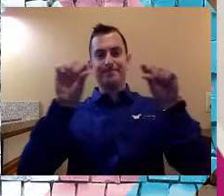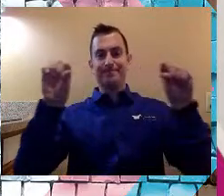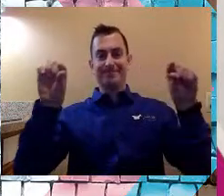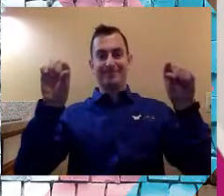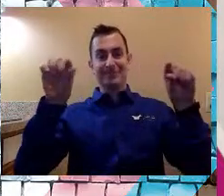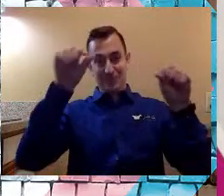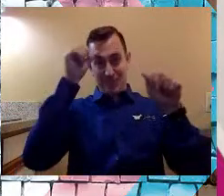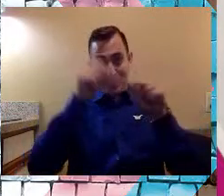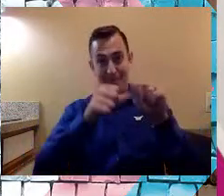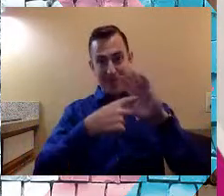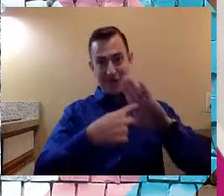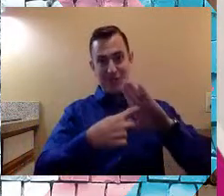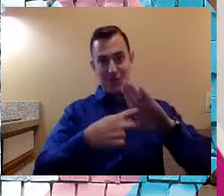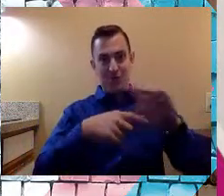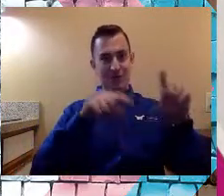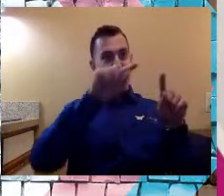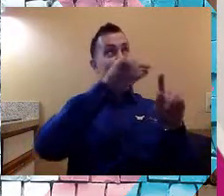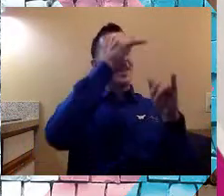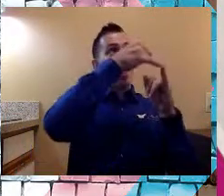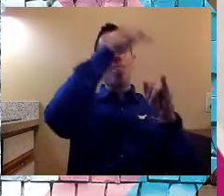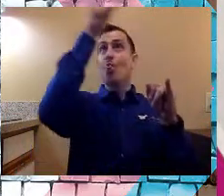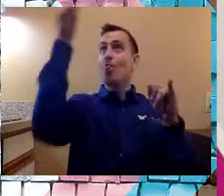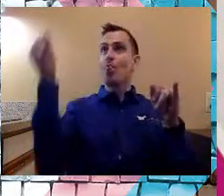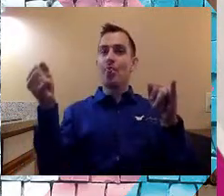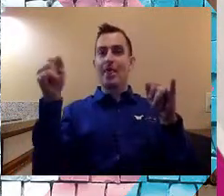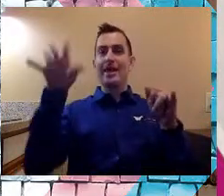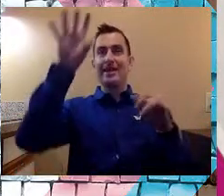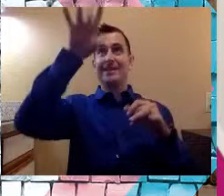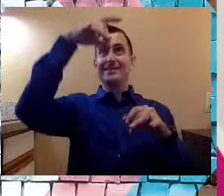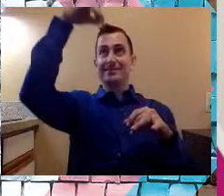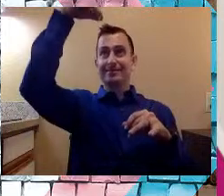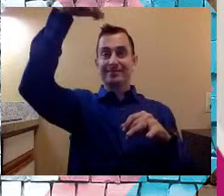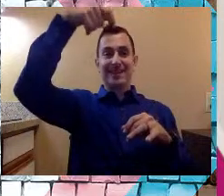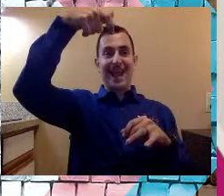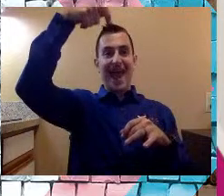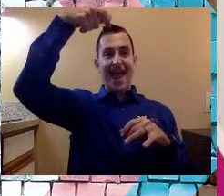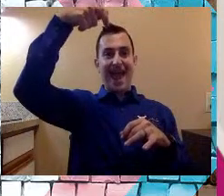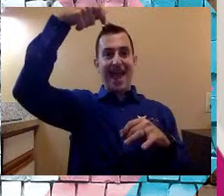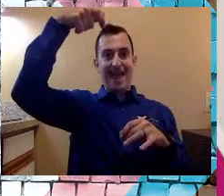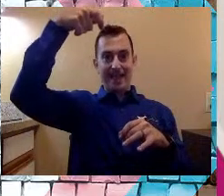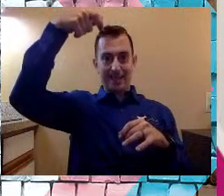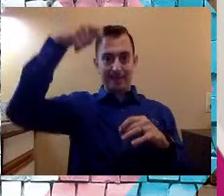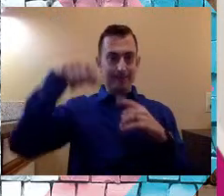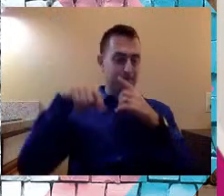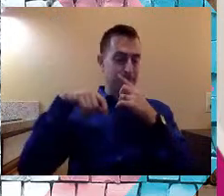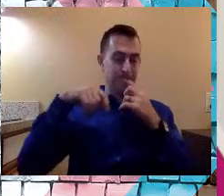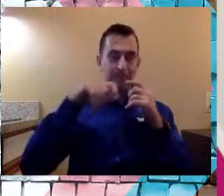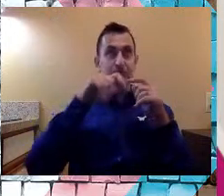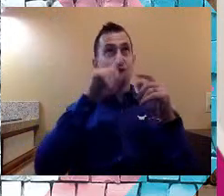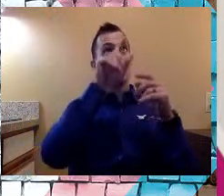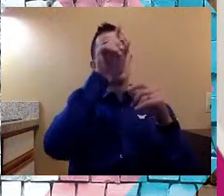showed you before, whoops, with the hanger. All right, I better fix that hanger really quick so you can see how we can tie it